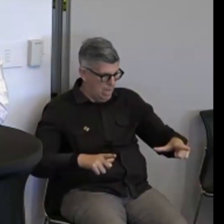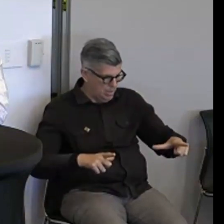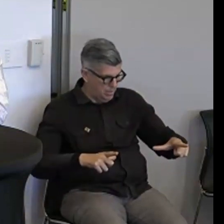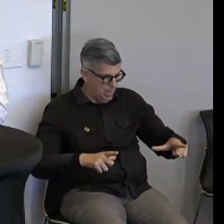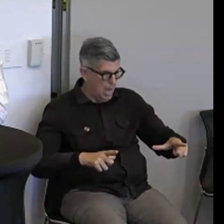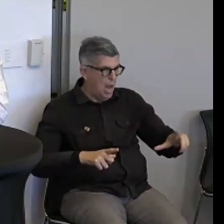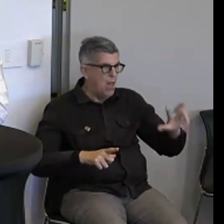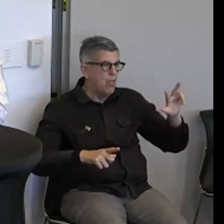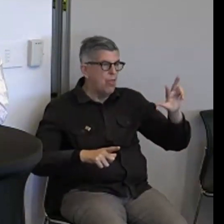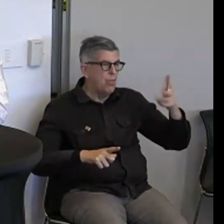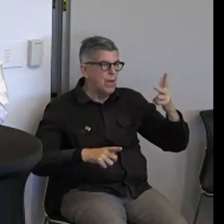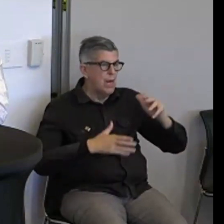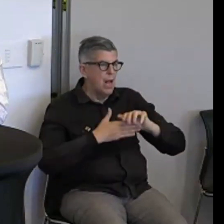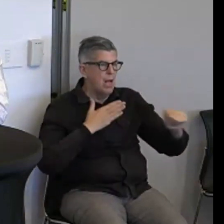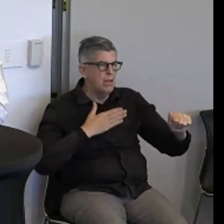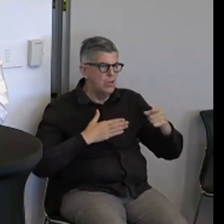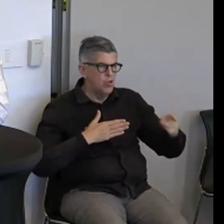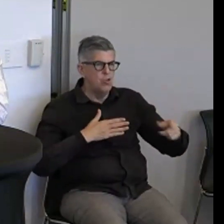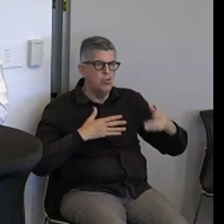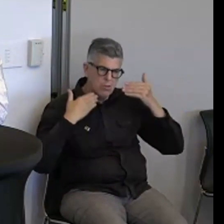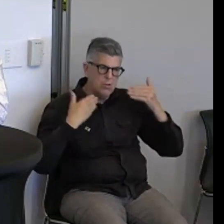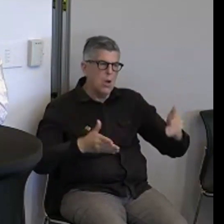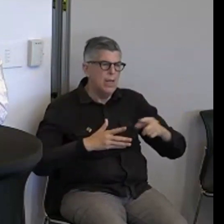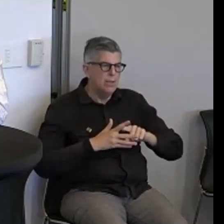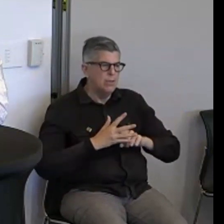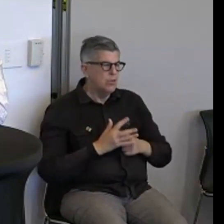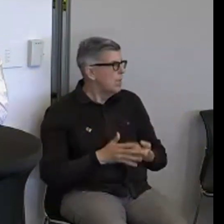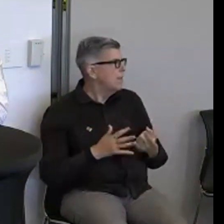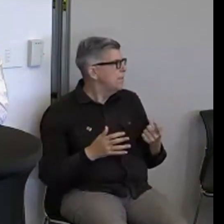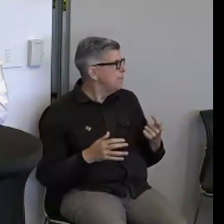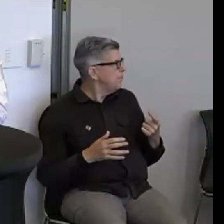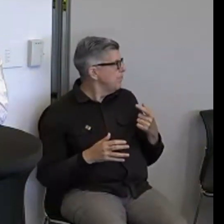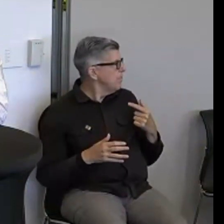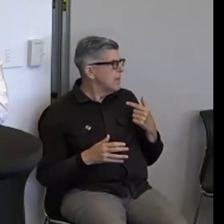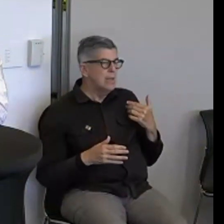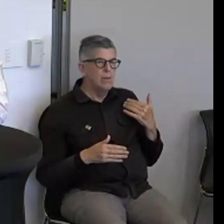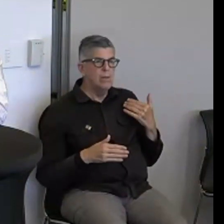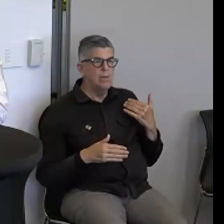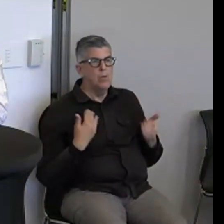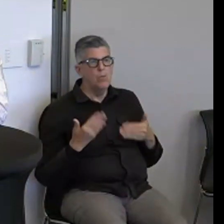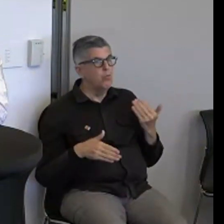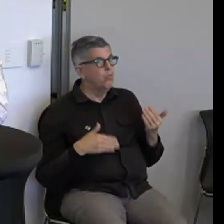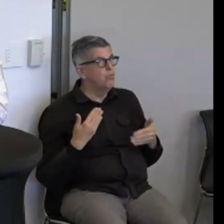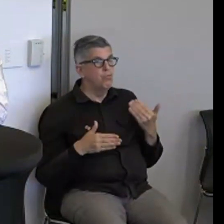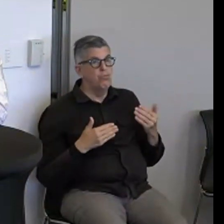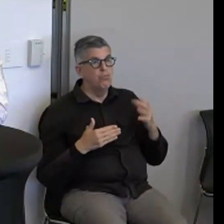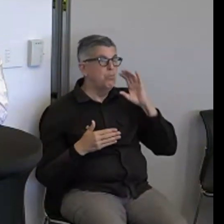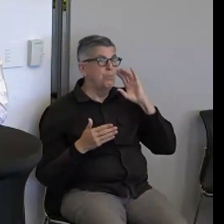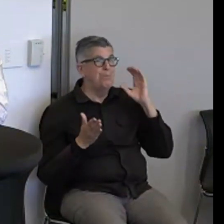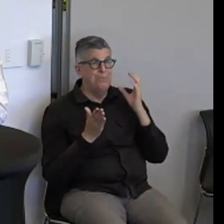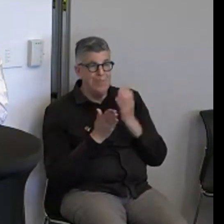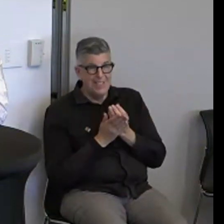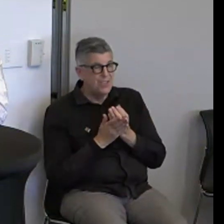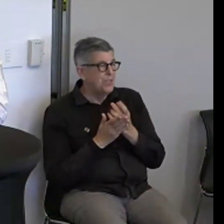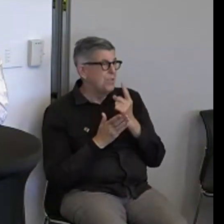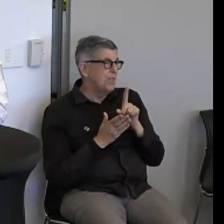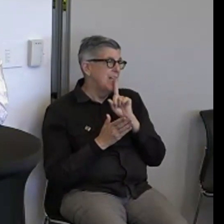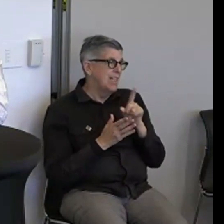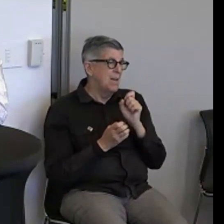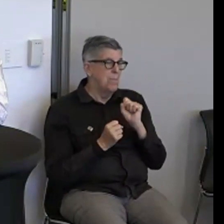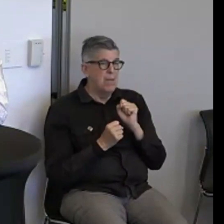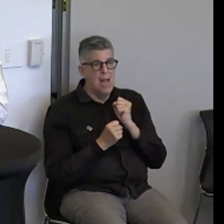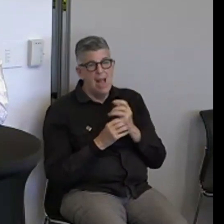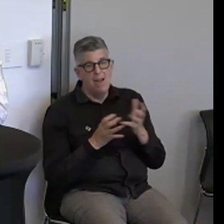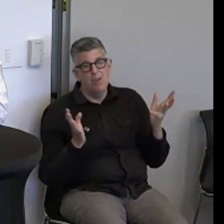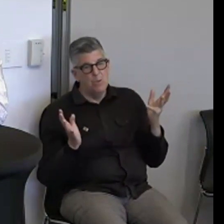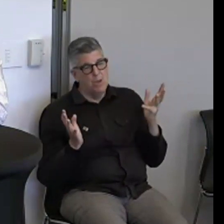And that's it. That's all. You can get started. And so the movement really is for everyone. Images are for everyone. We don't live in a text-only